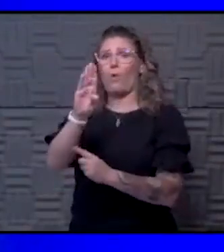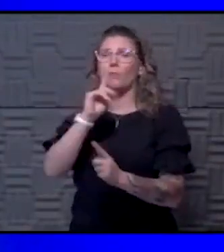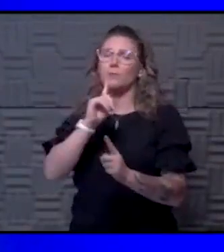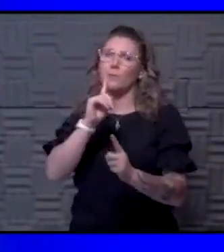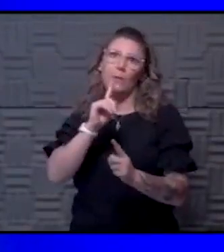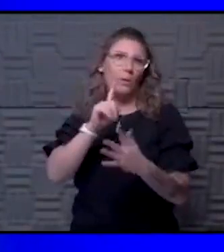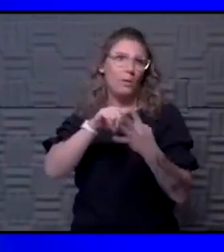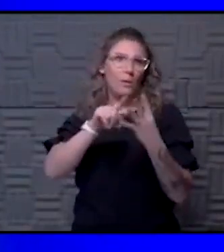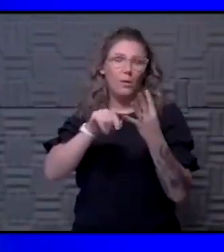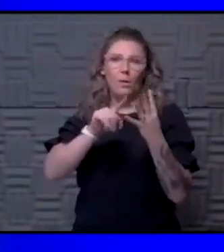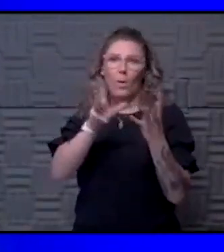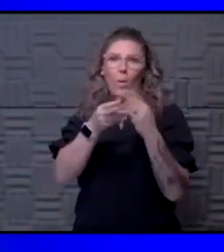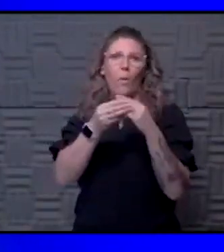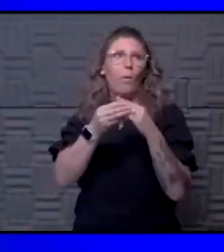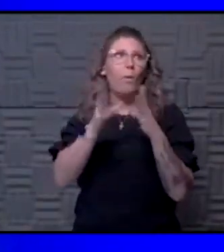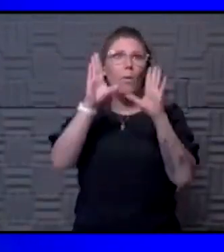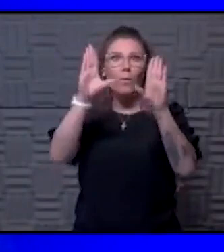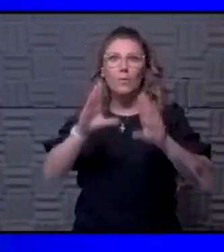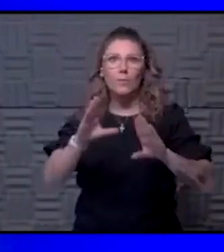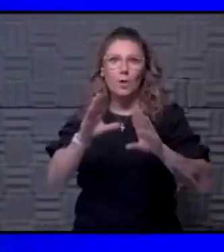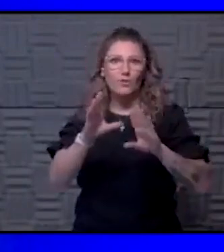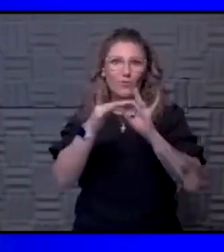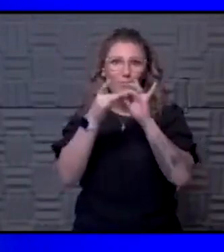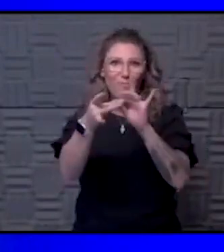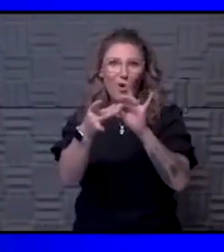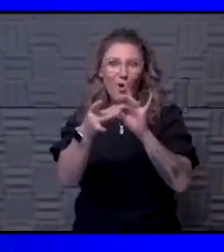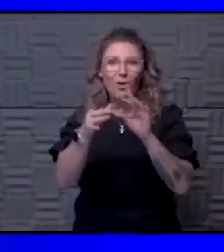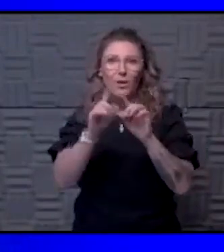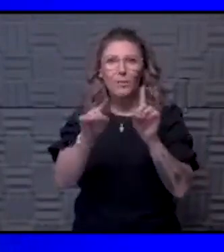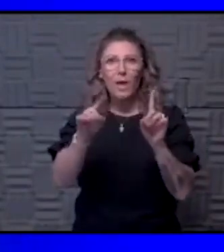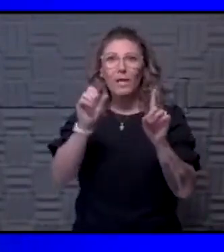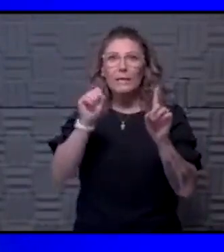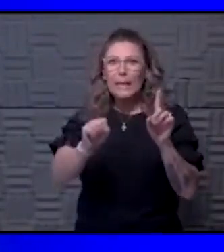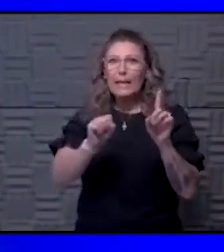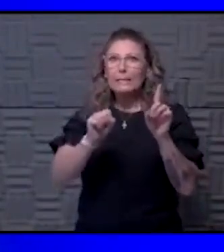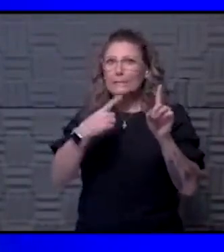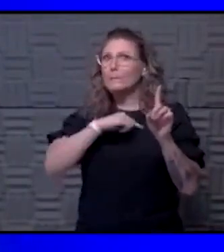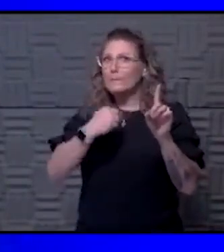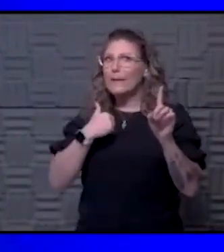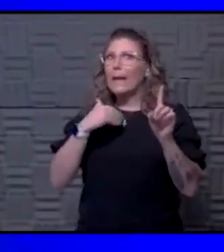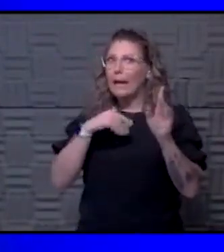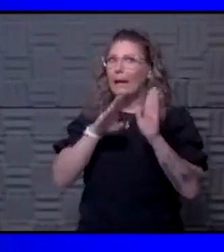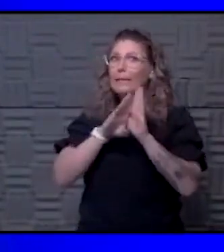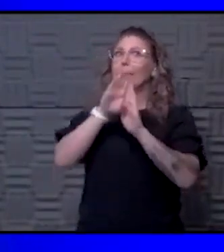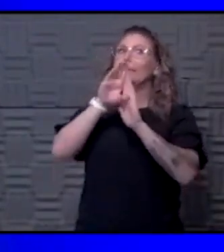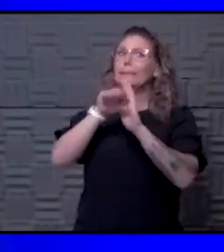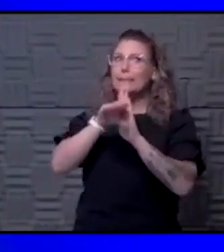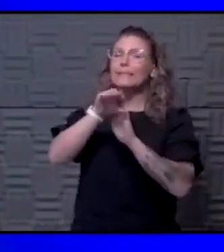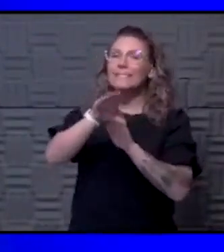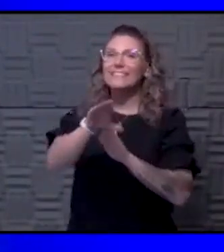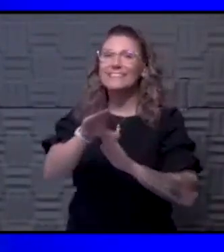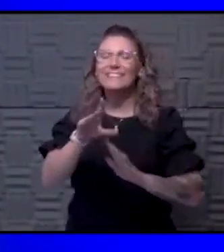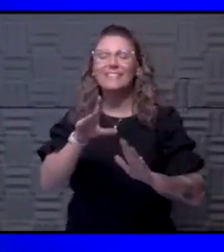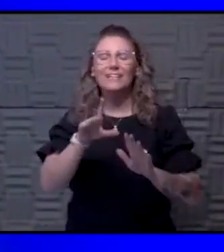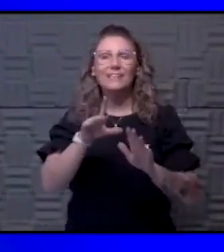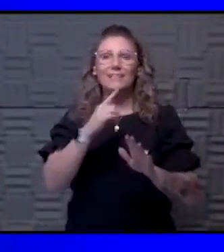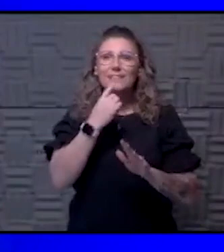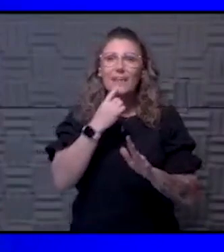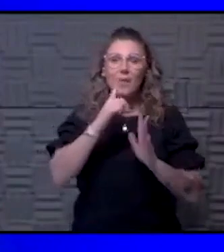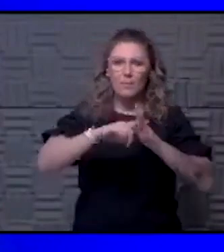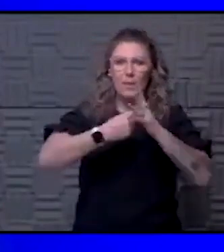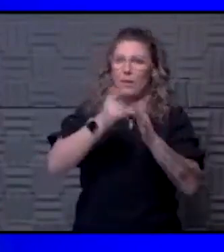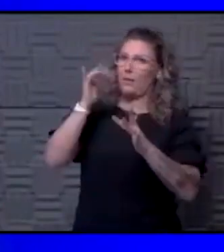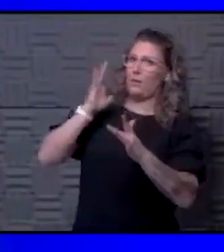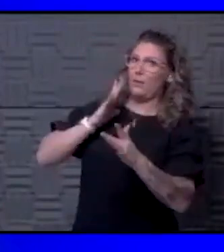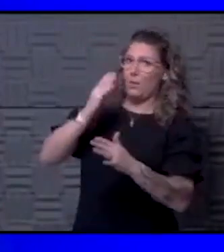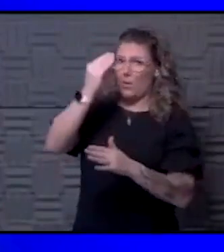just these tremendous partnerships. But yes, it is bumpy. I think even though we said that in the beginning, that we knew it was going to